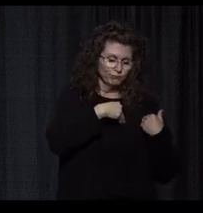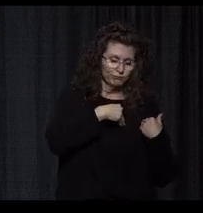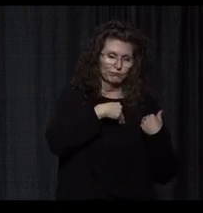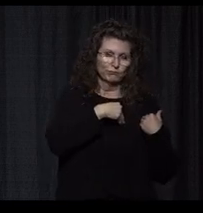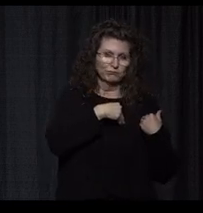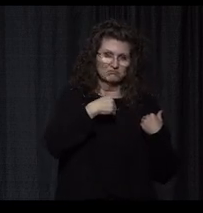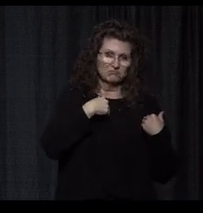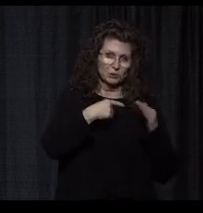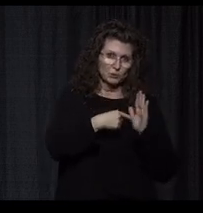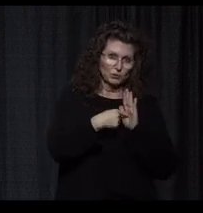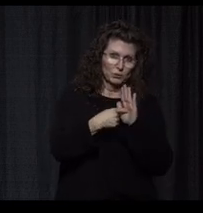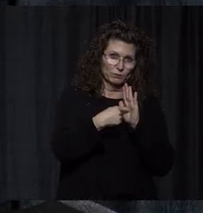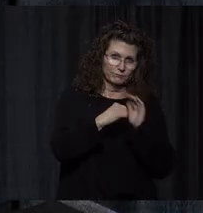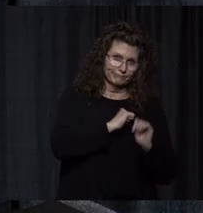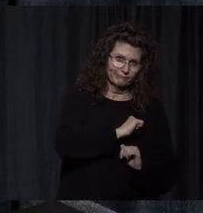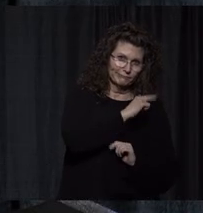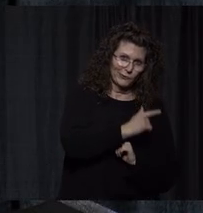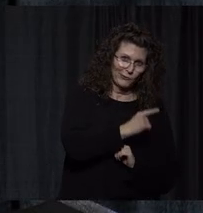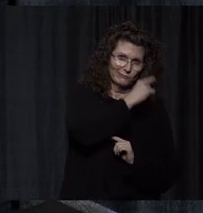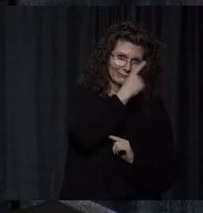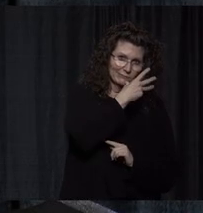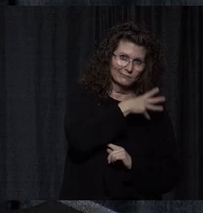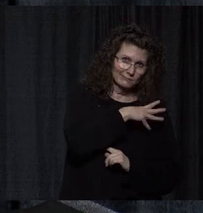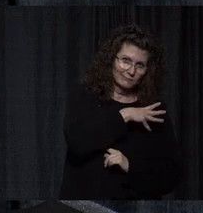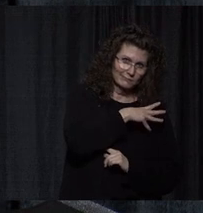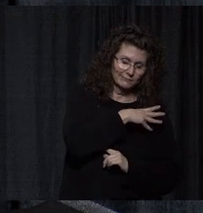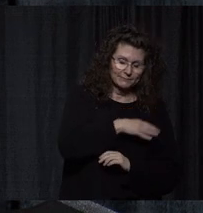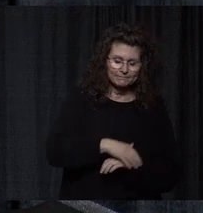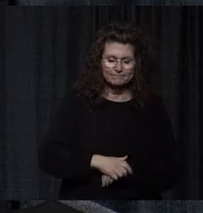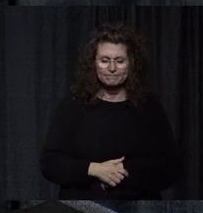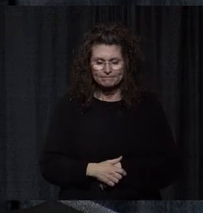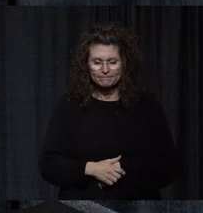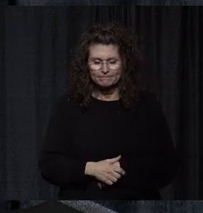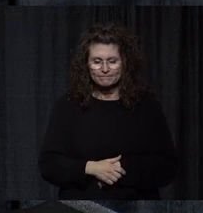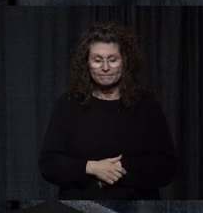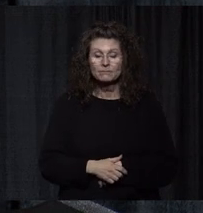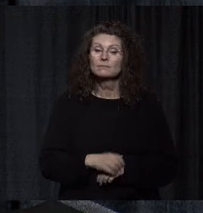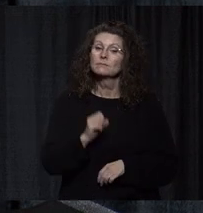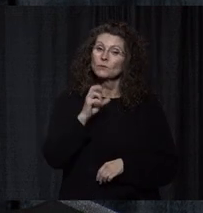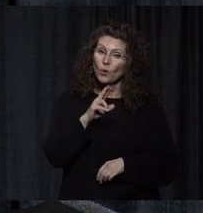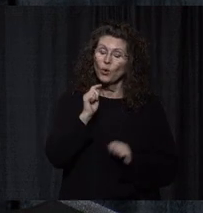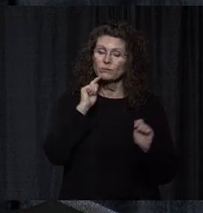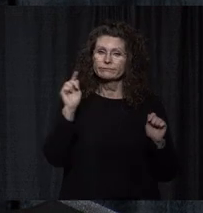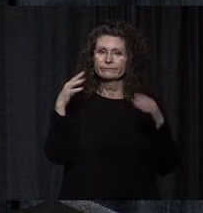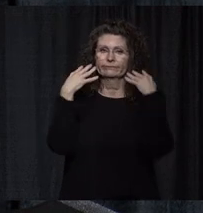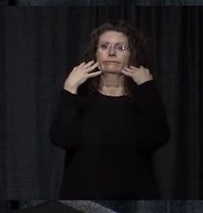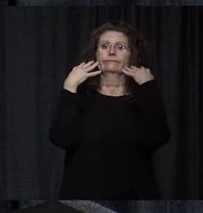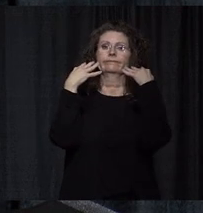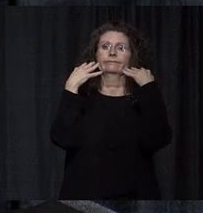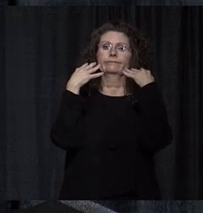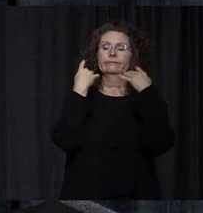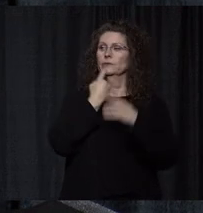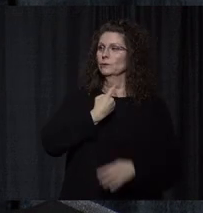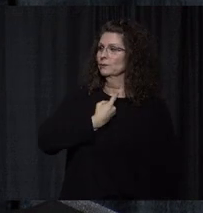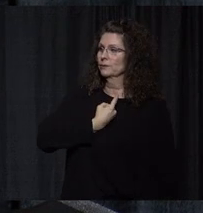we carry. It's the visibility of often being the only Black woman in the room,